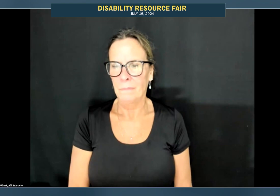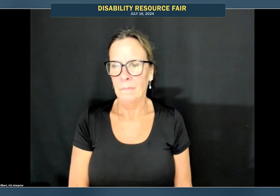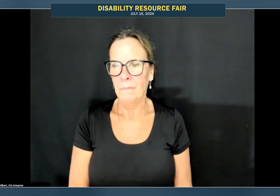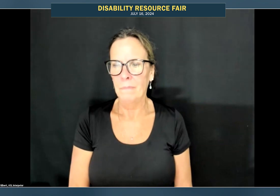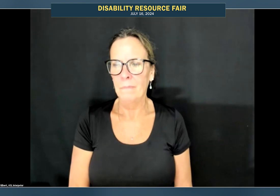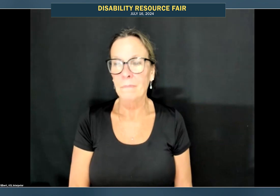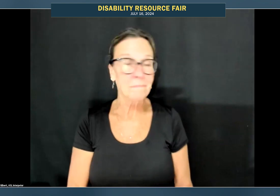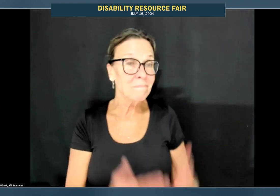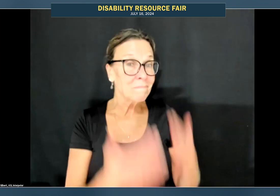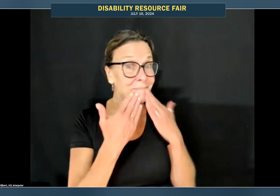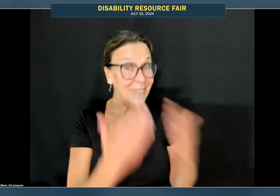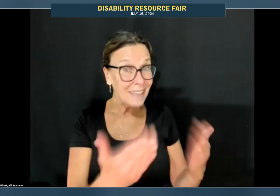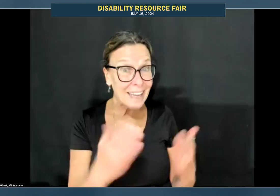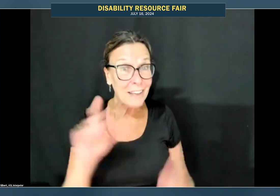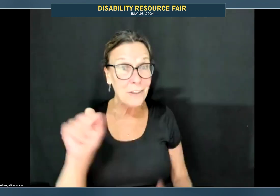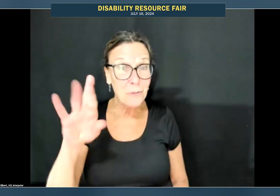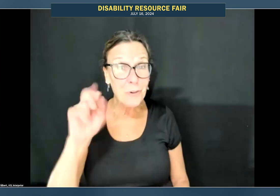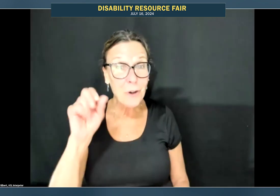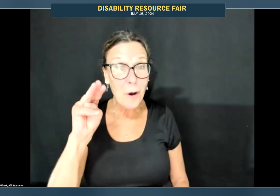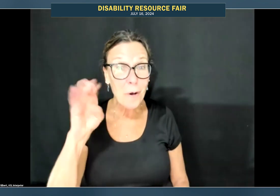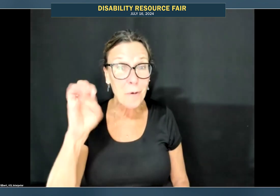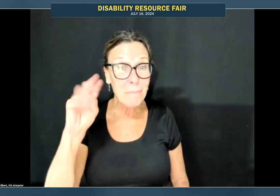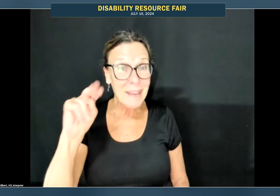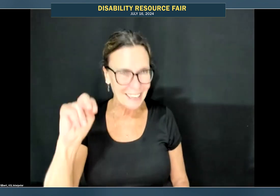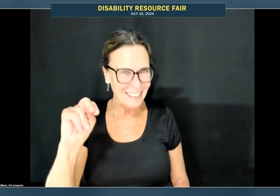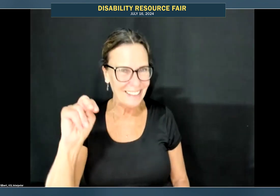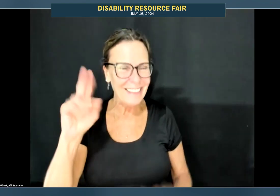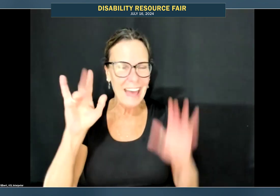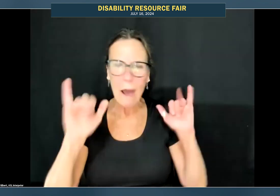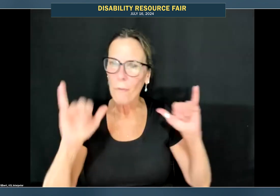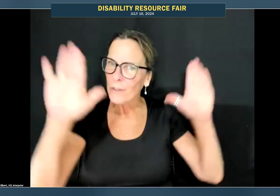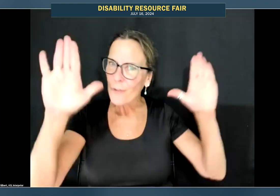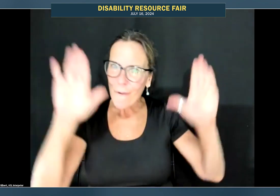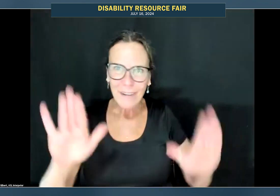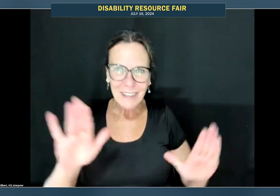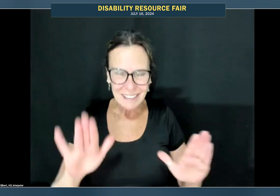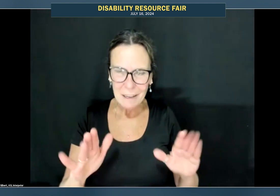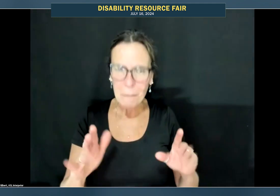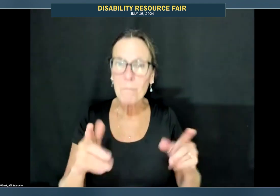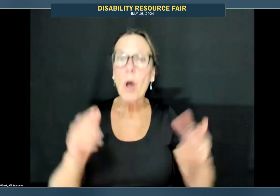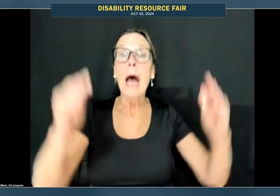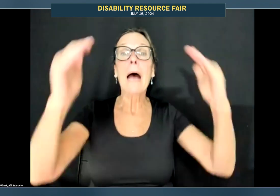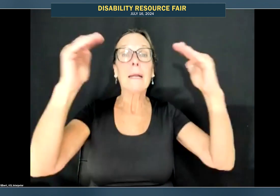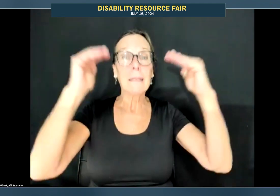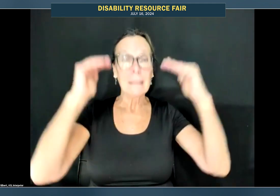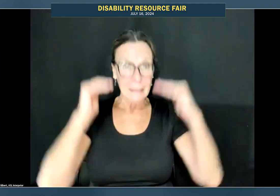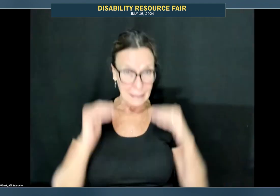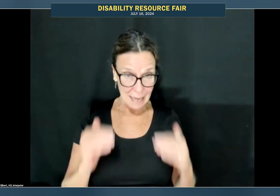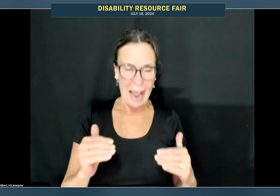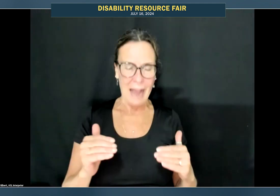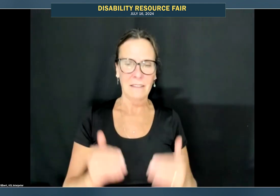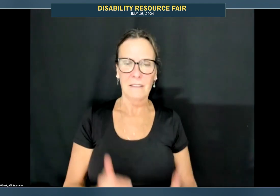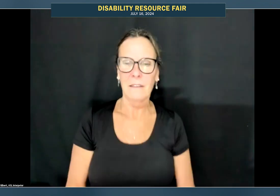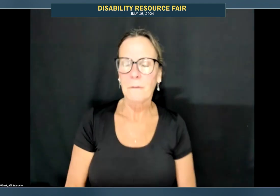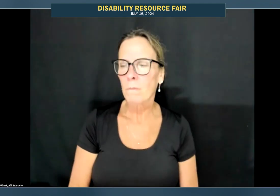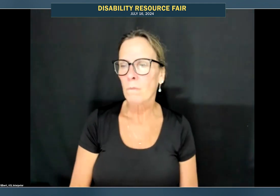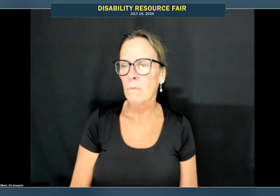Thank you so much, Carmen. That was awesome. Okay, coming up next, we